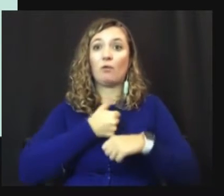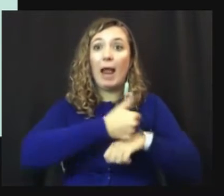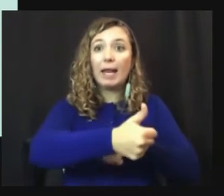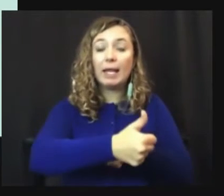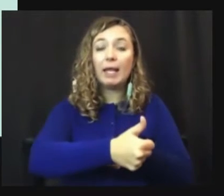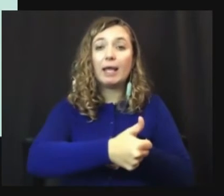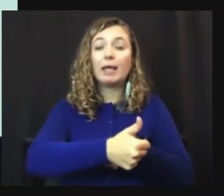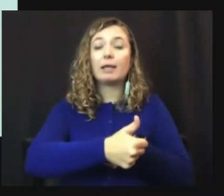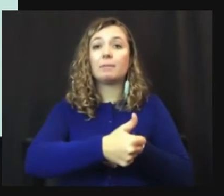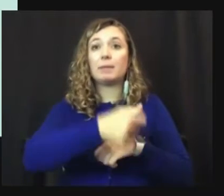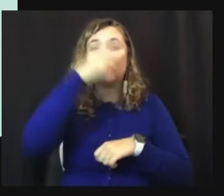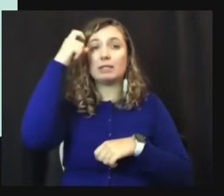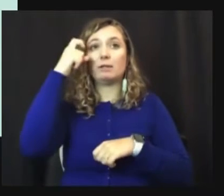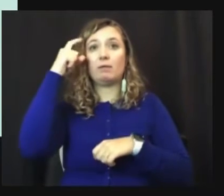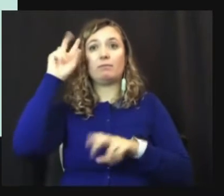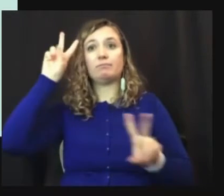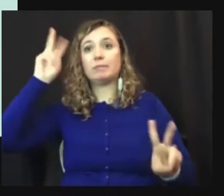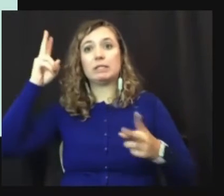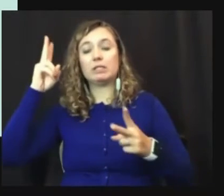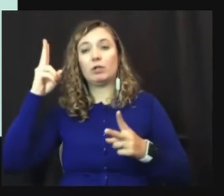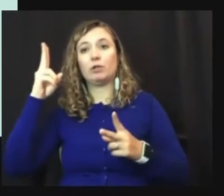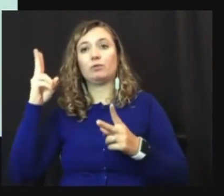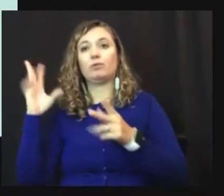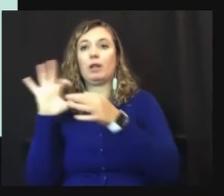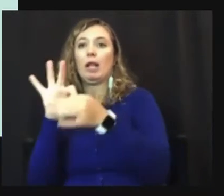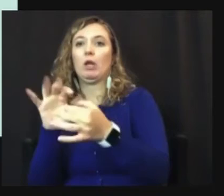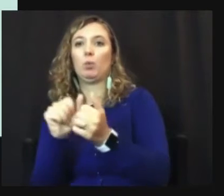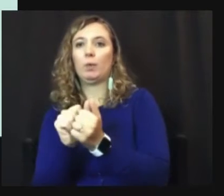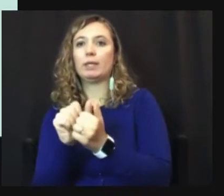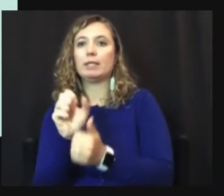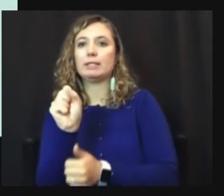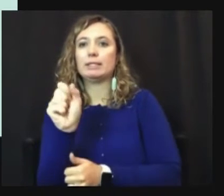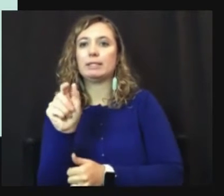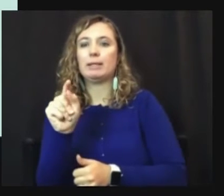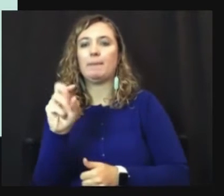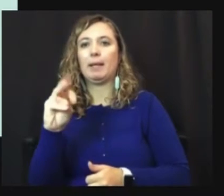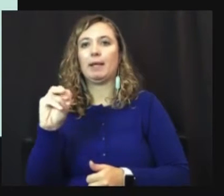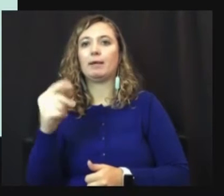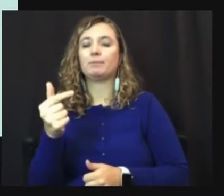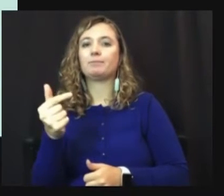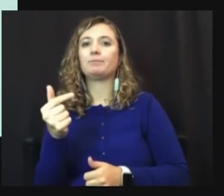misunderstandings around stimming, and viewing autistics as dangerous when we stim.